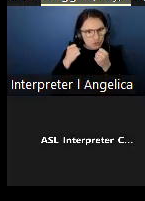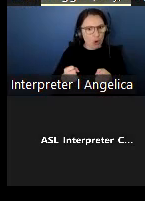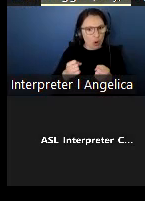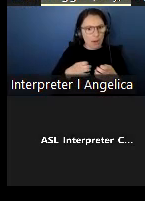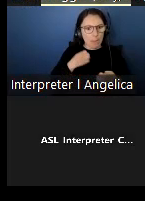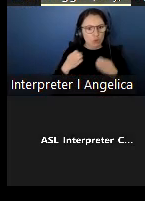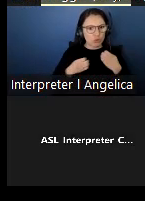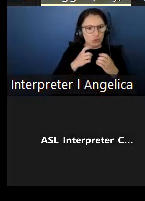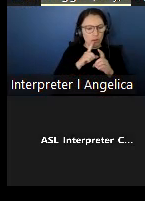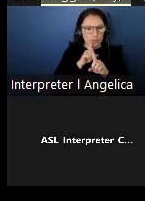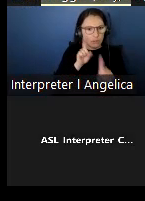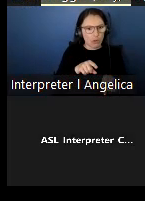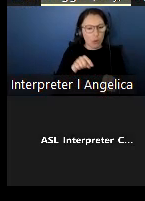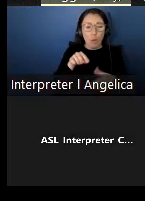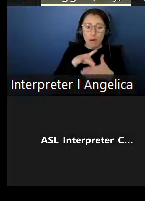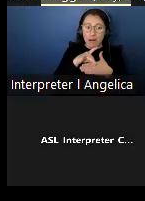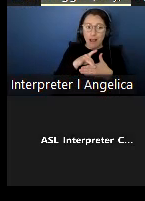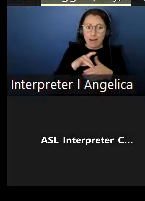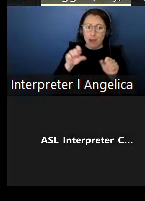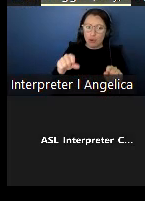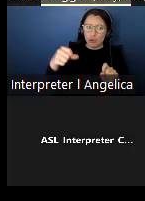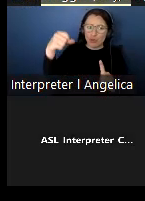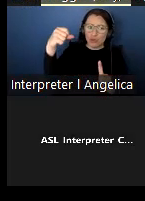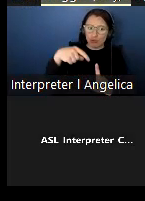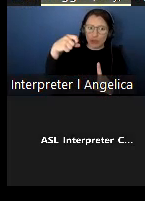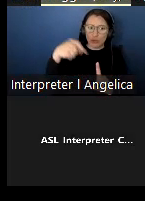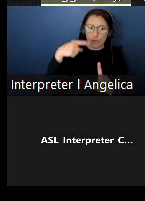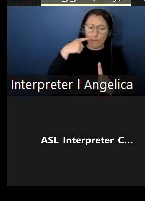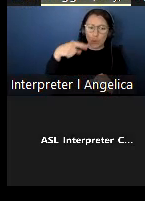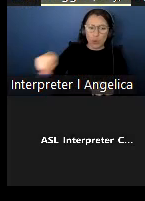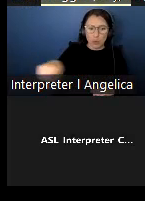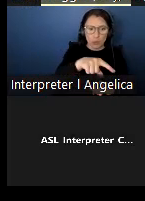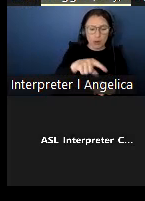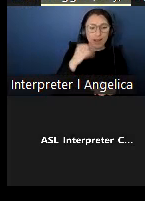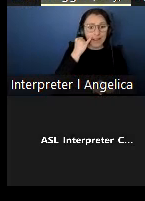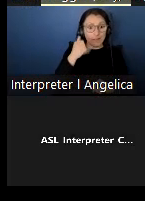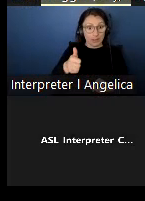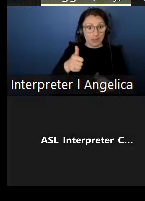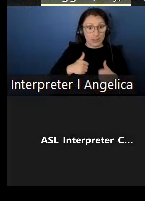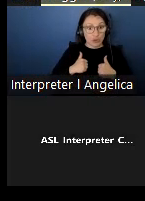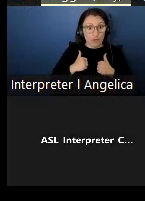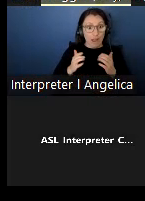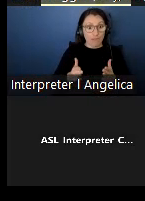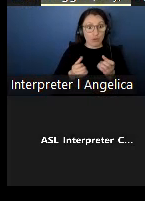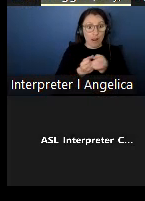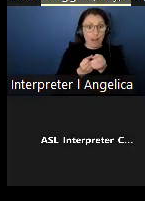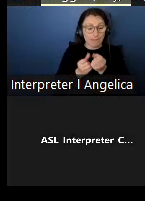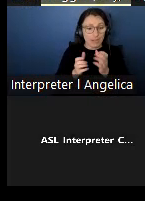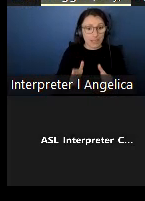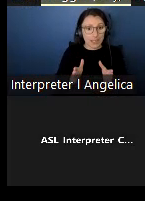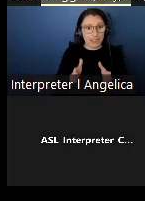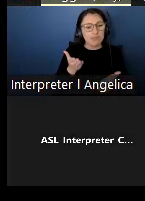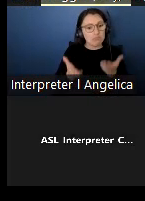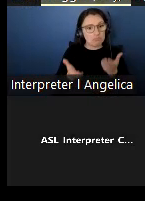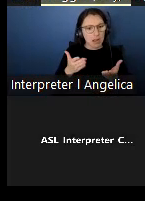reactions, or the content could be triggering to you. If you are a survivor advocate, you